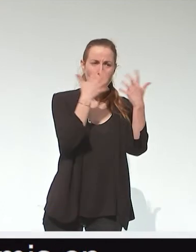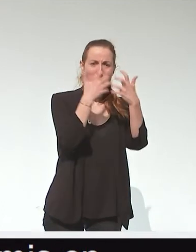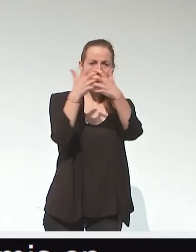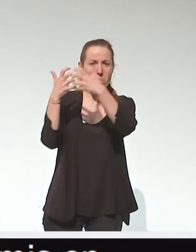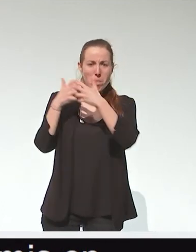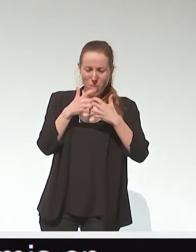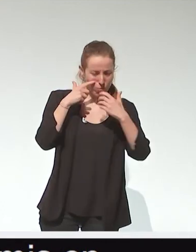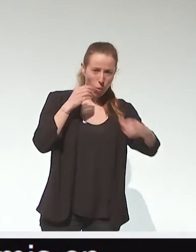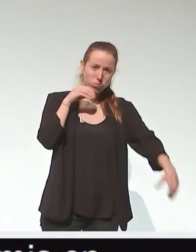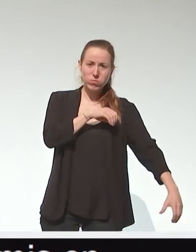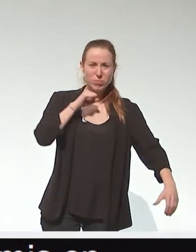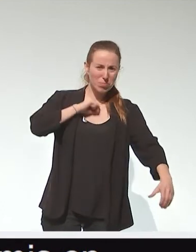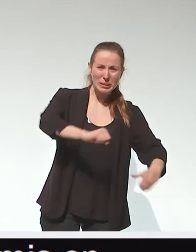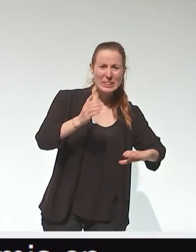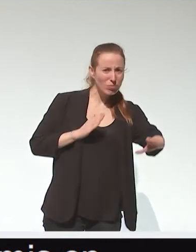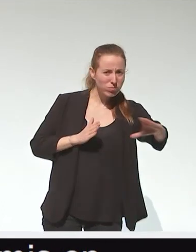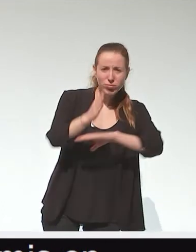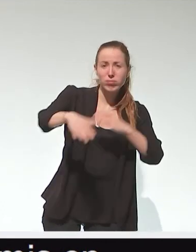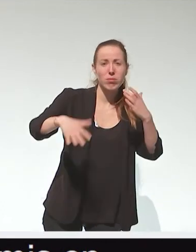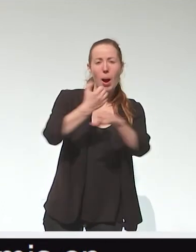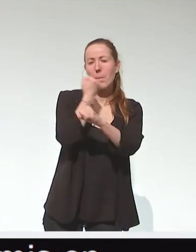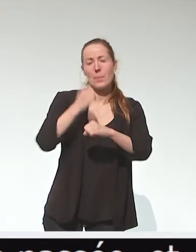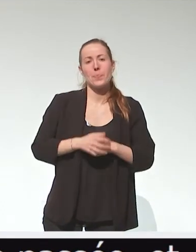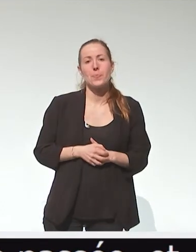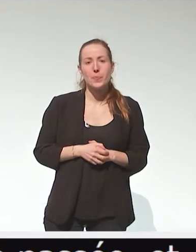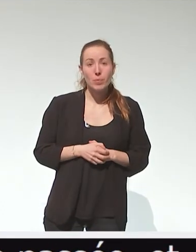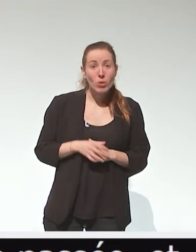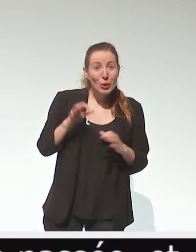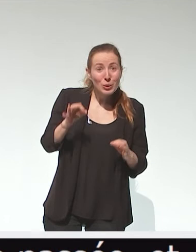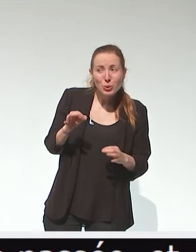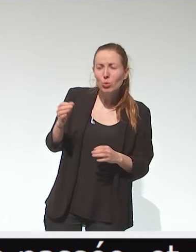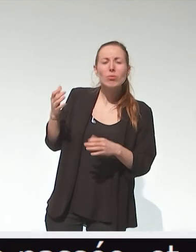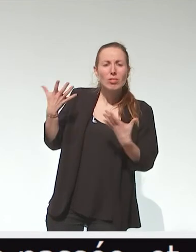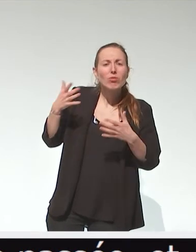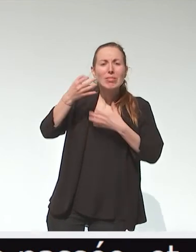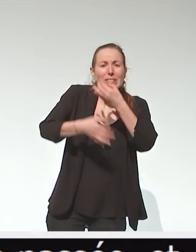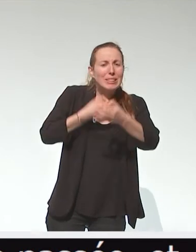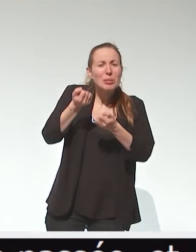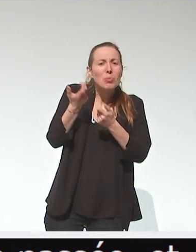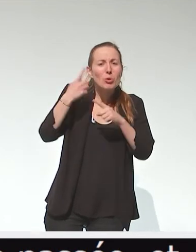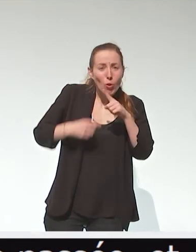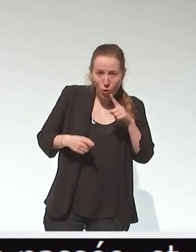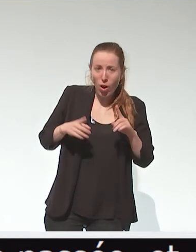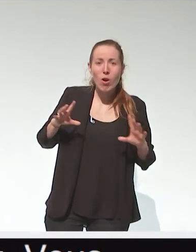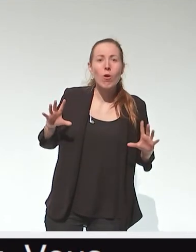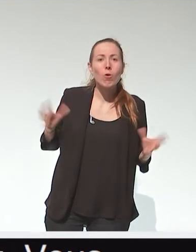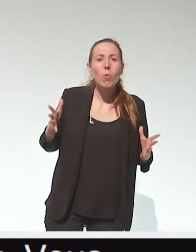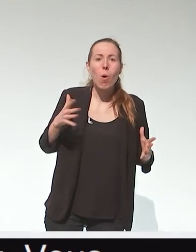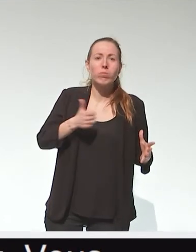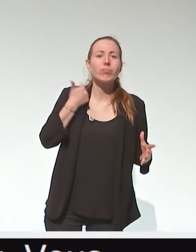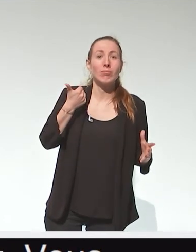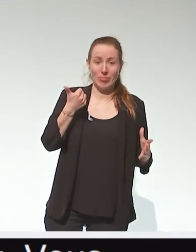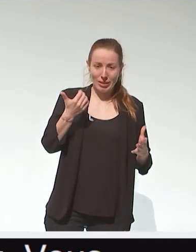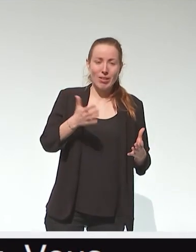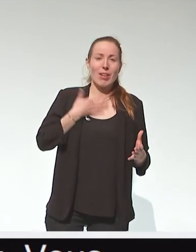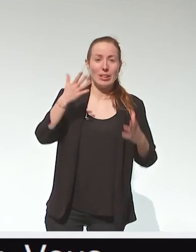rely upon so we can move faster and stronger together. We said it over and over and over again. The key to